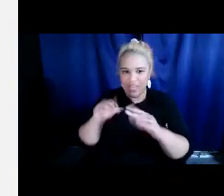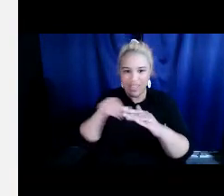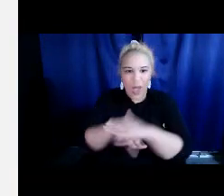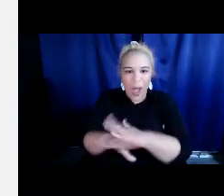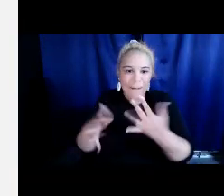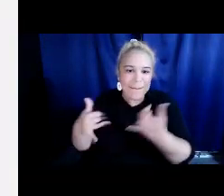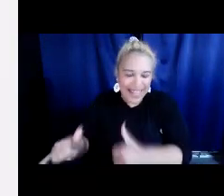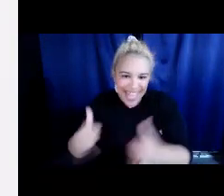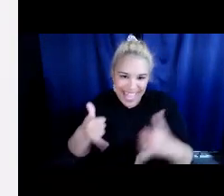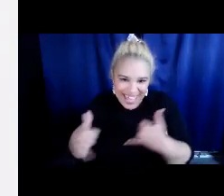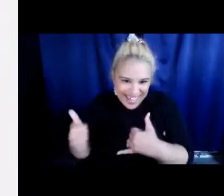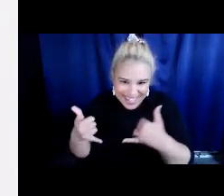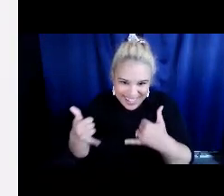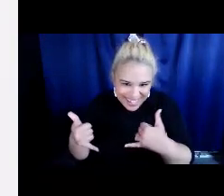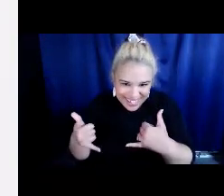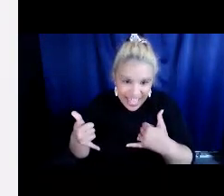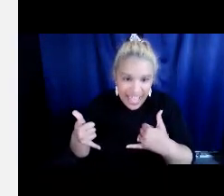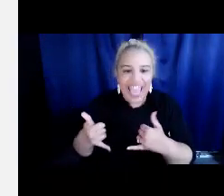for everyone.